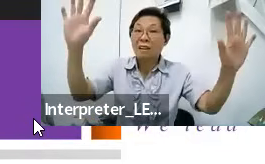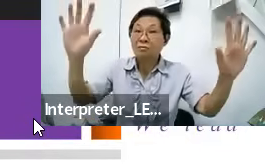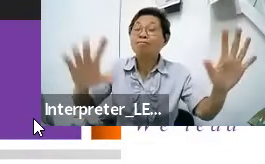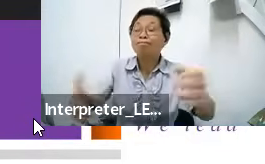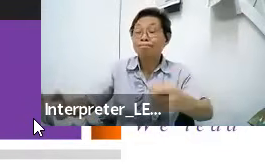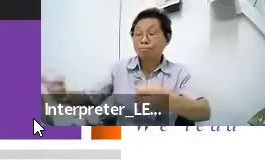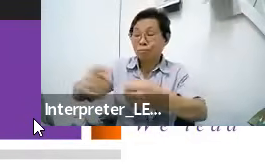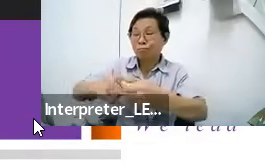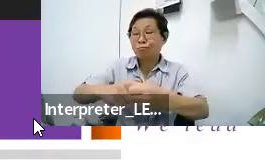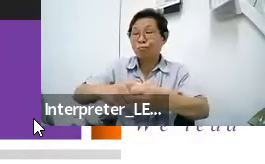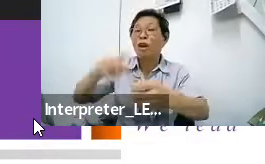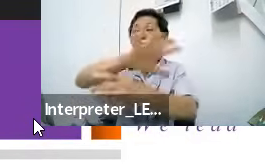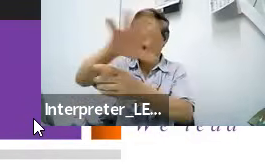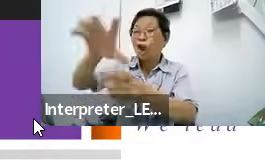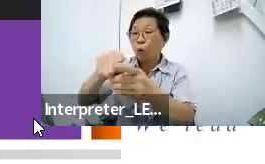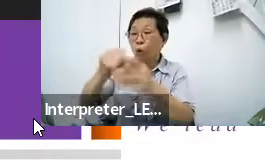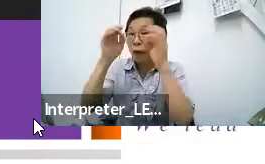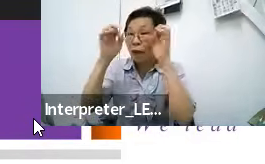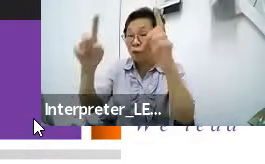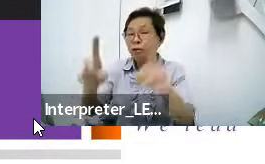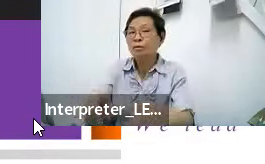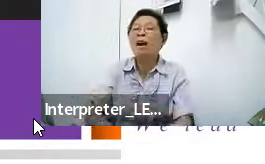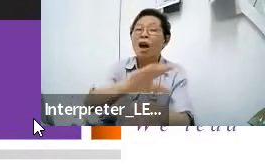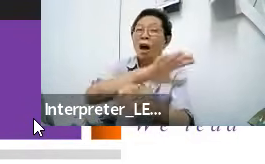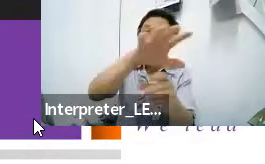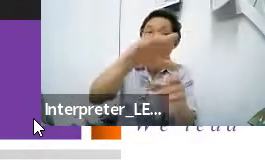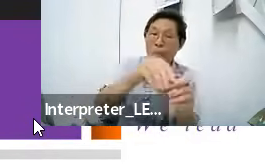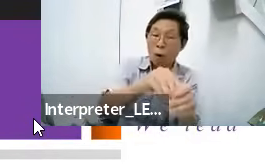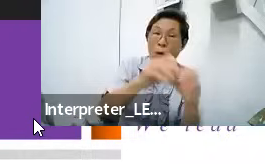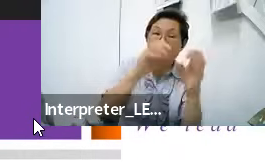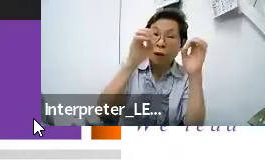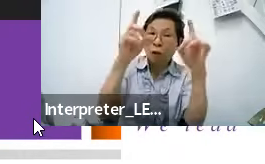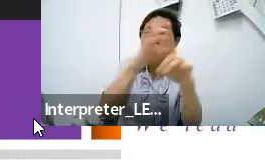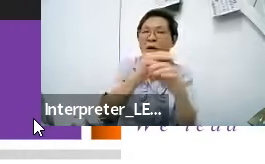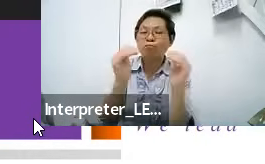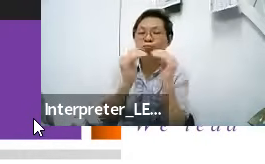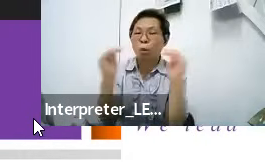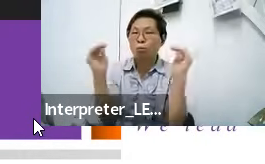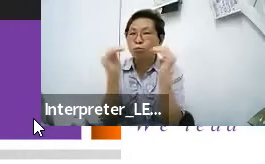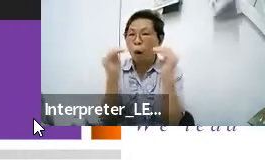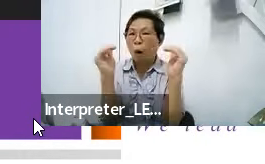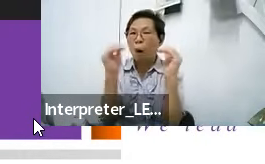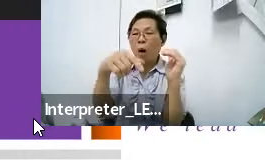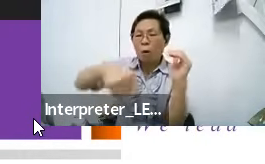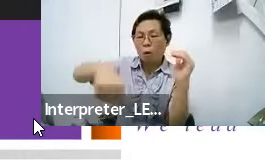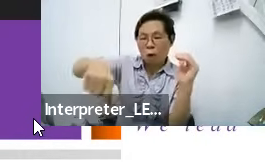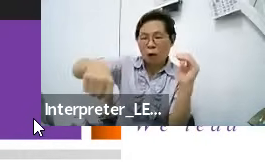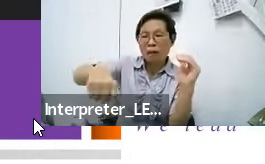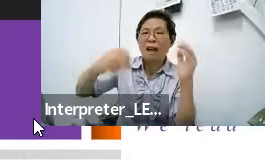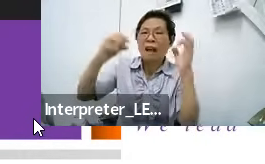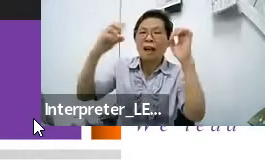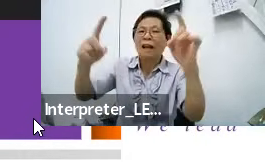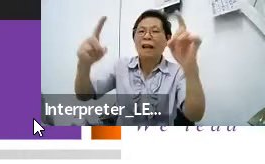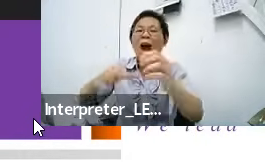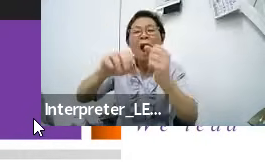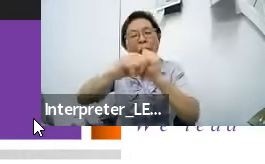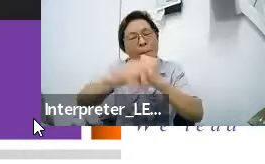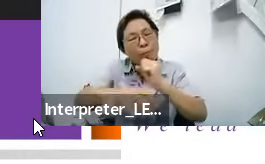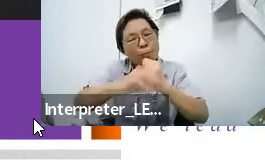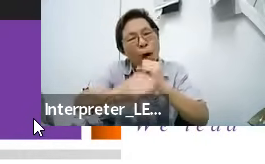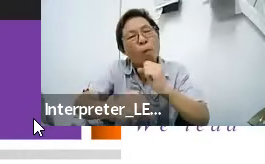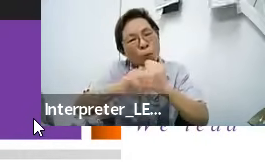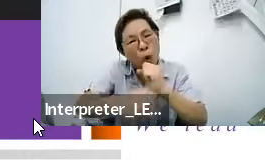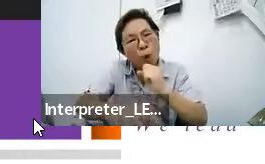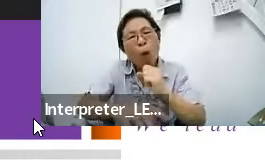education, which is to ensure inclusive and equitable quality education and promote lifelong learning opportunities